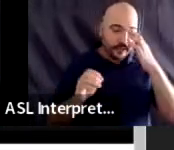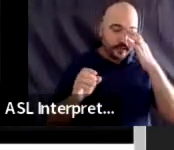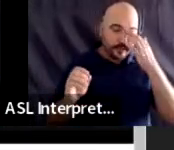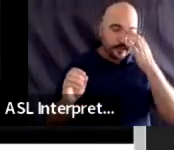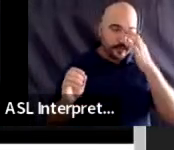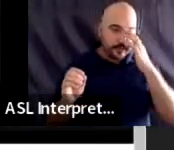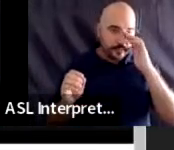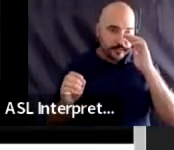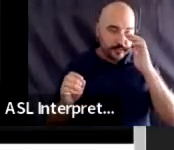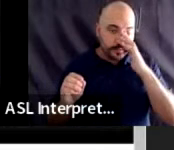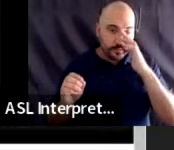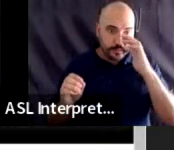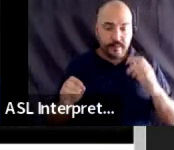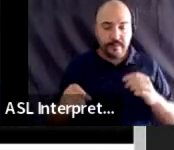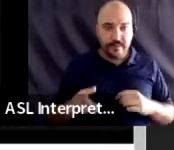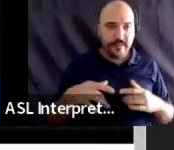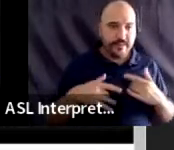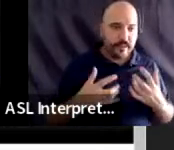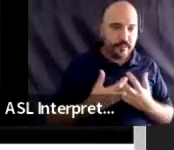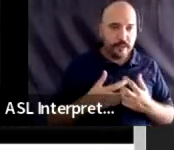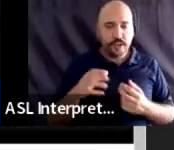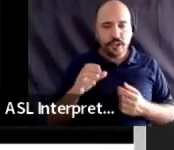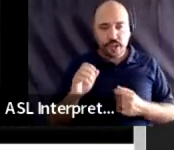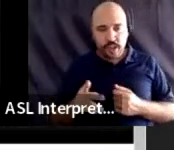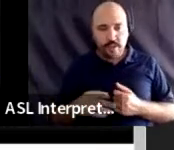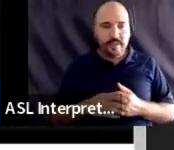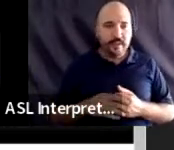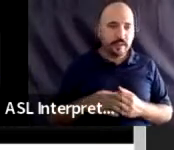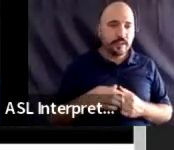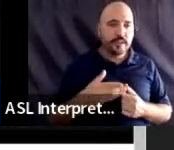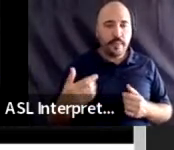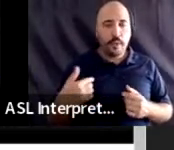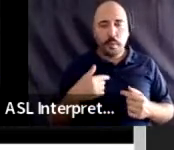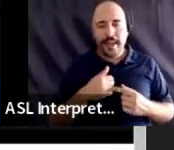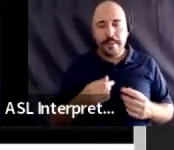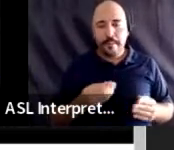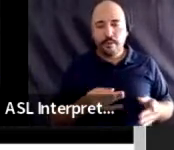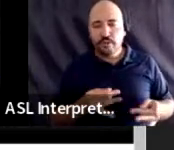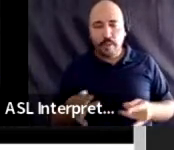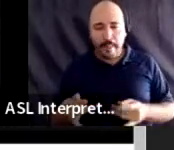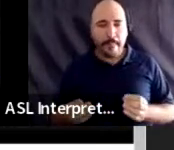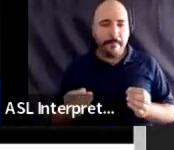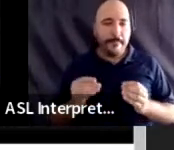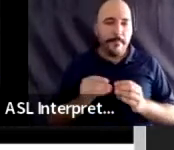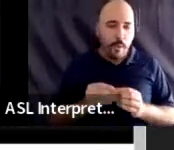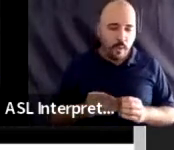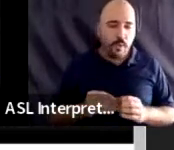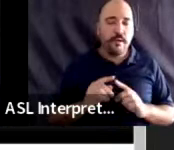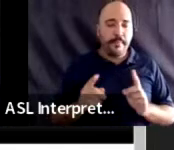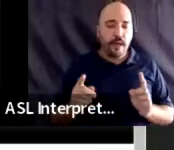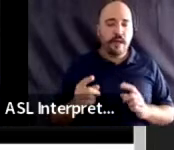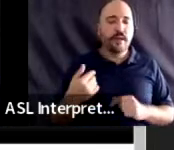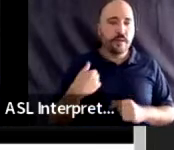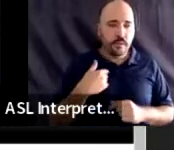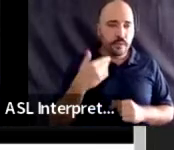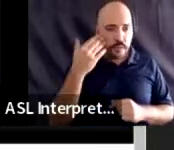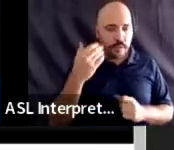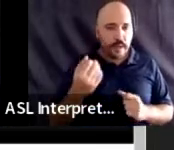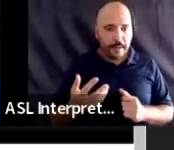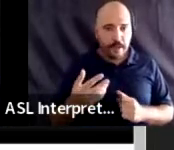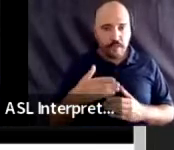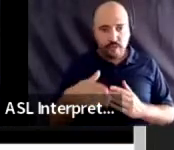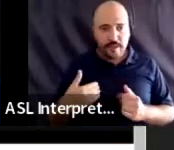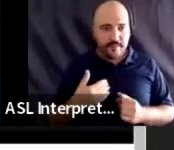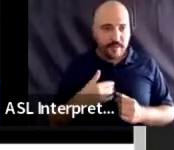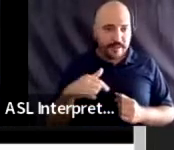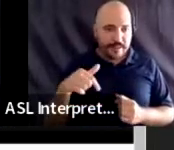COO, and then it said found events matching cook. That's something we can streamline a little bit more. But we know how many results we have. I could